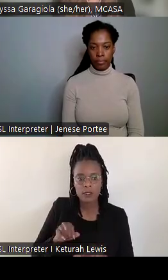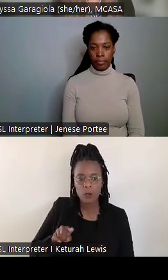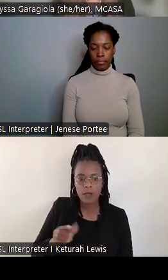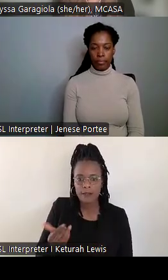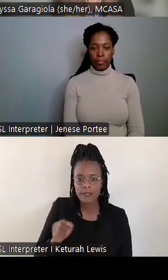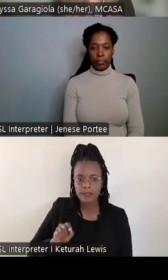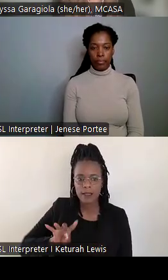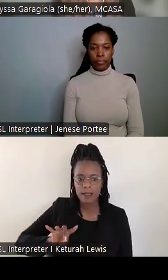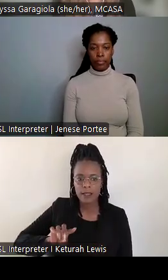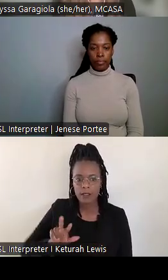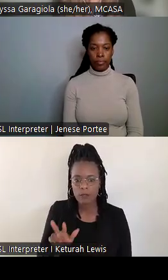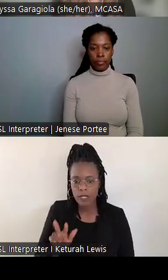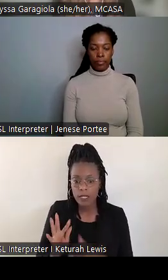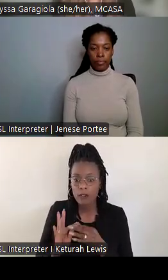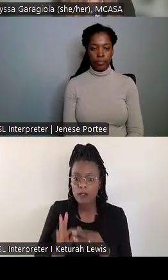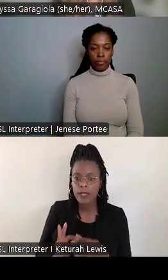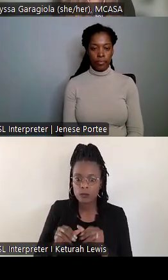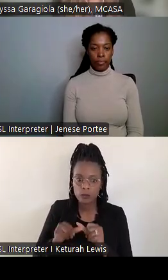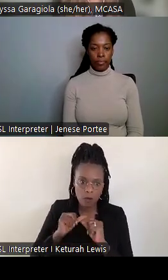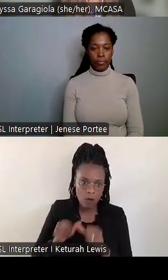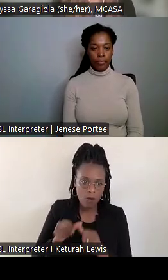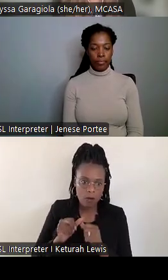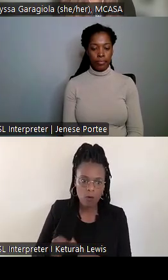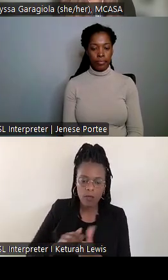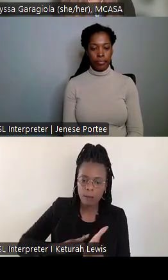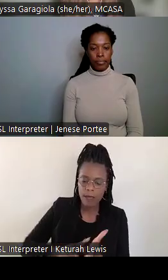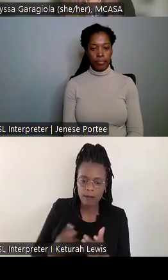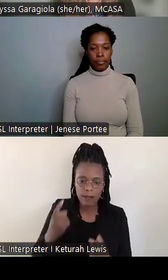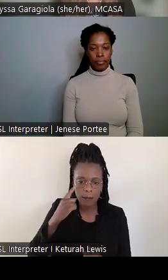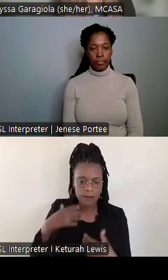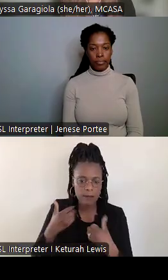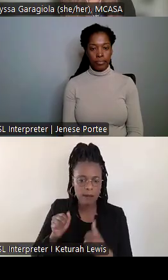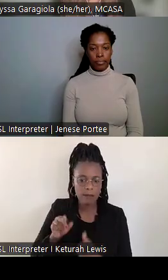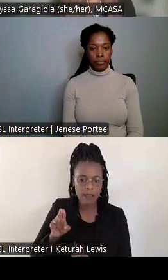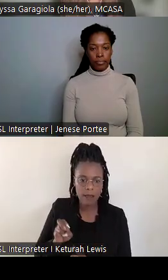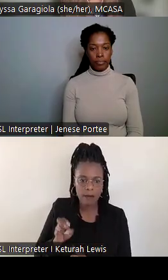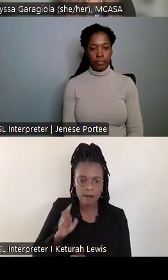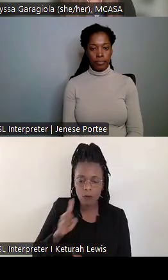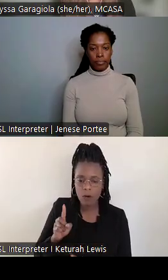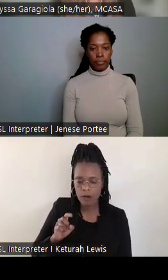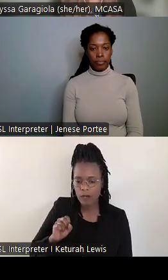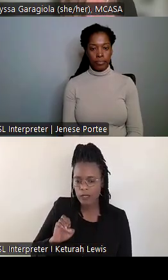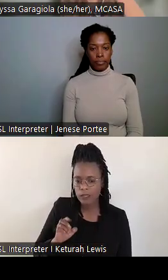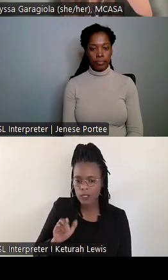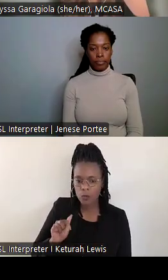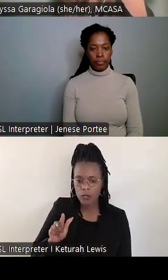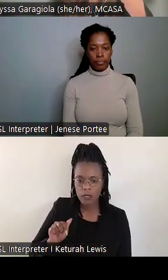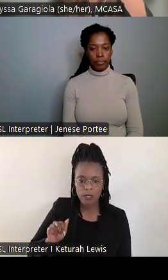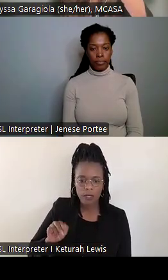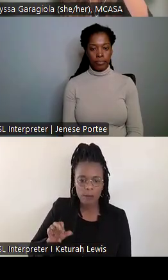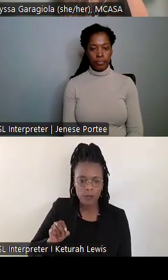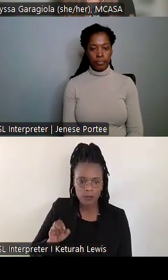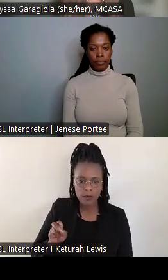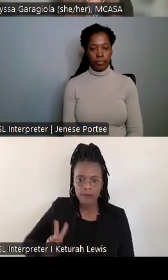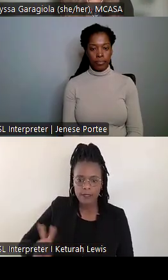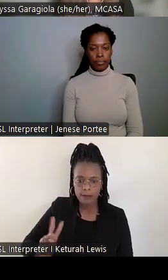115.83. So this is related to ongoing medical and mental health care for sexual abuse victims. And this standard